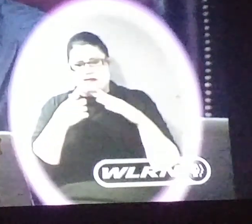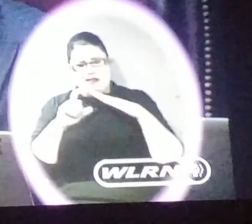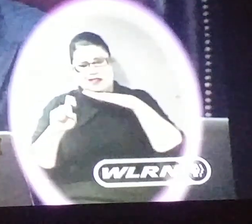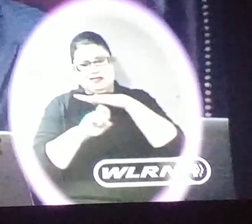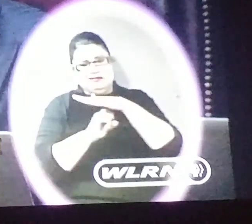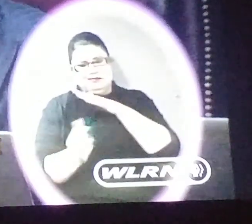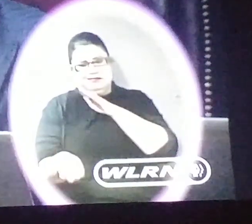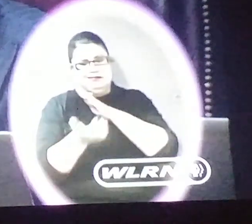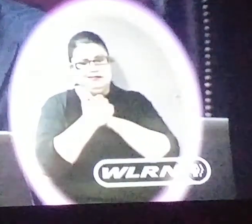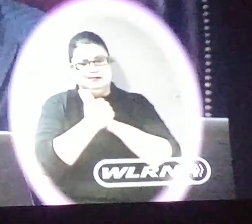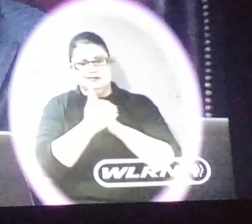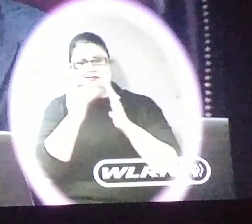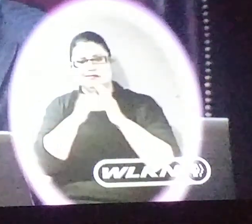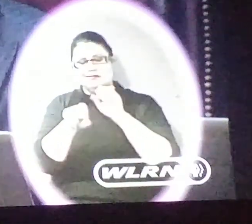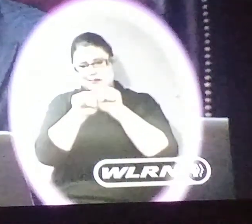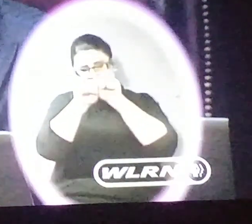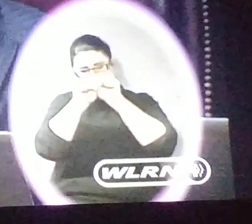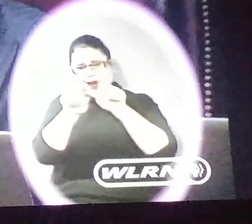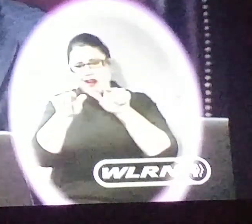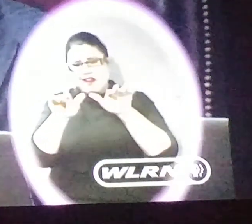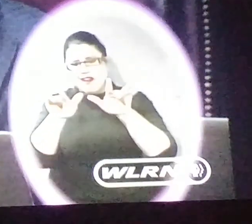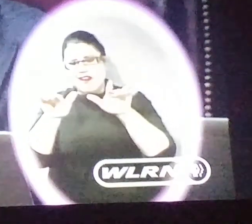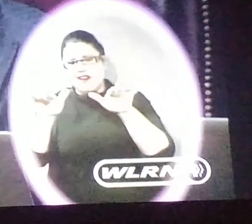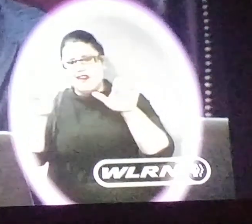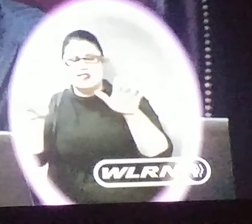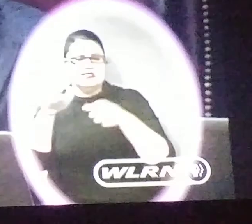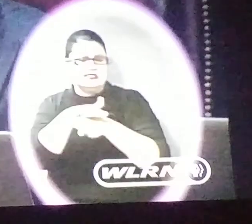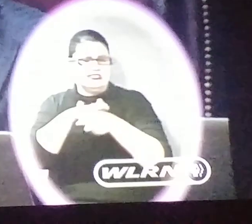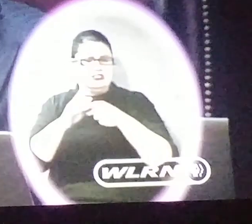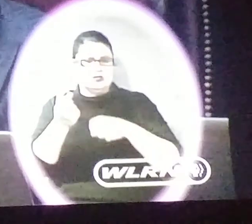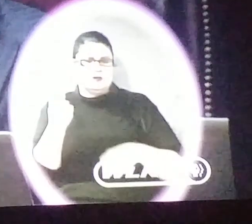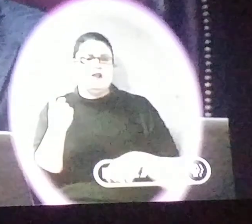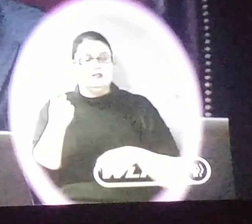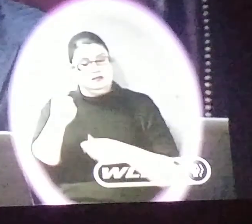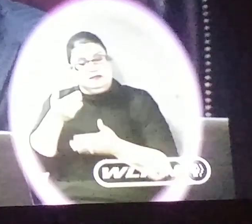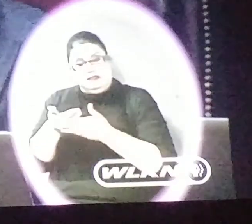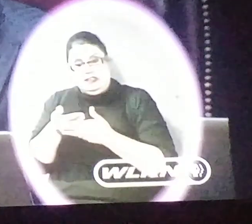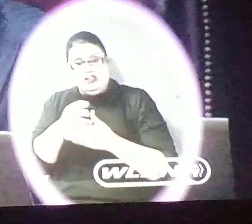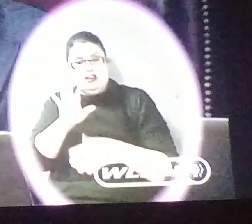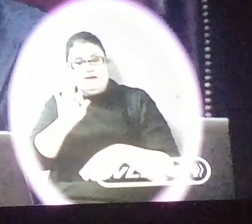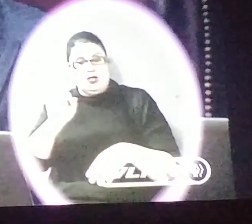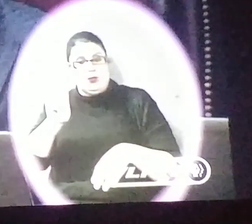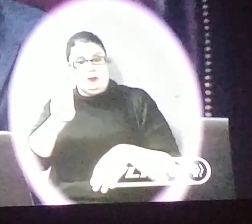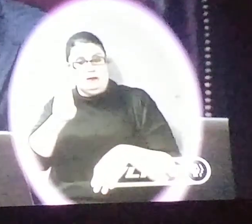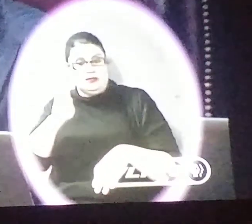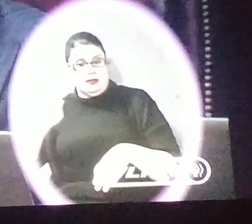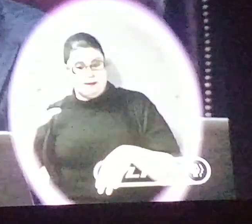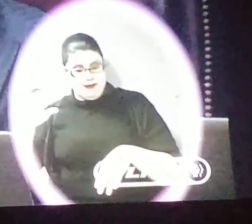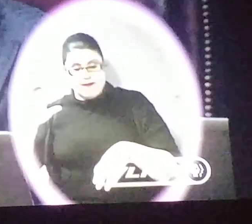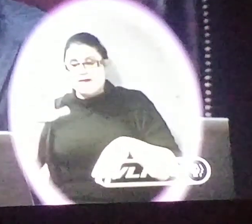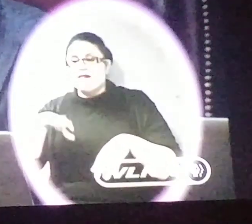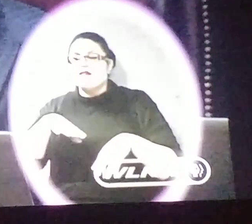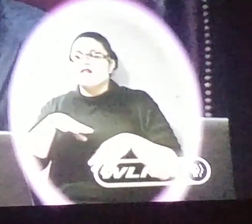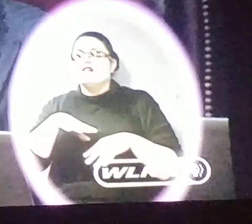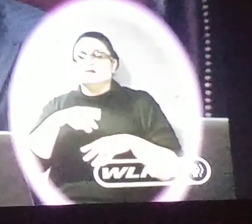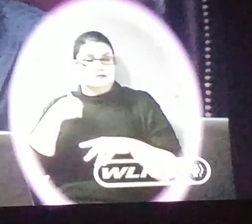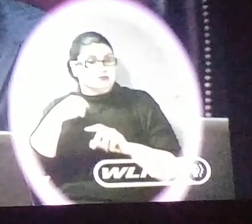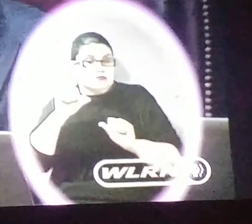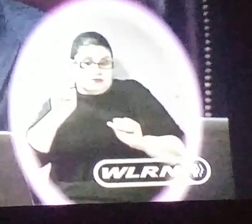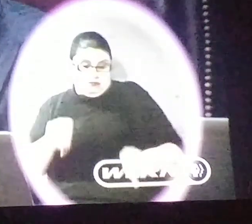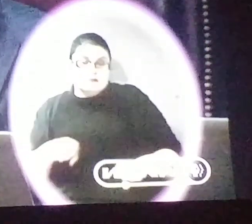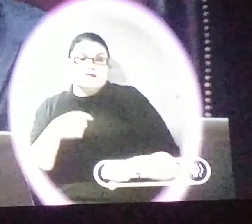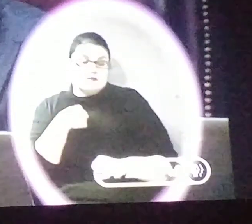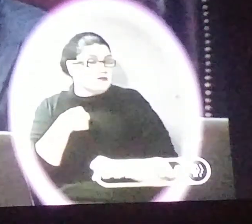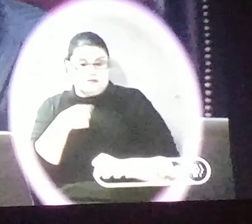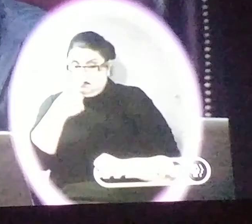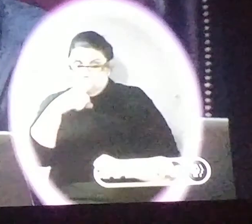1, so I'm in that close proximity of that area. I will be willing to do that unless there are any preclusions from me doing it,